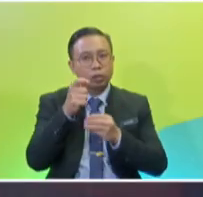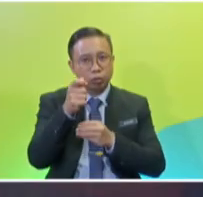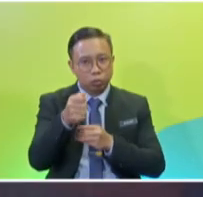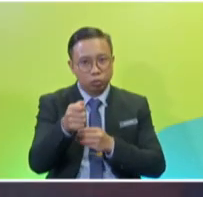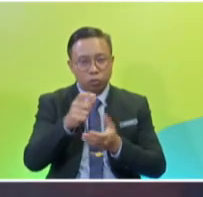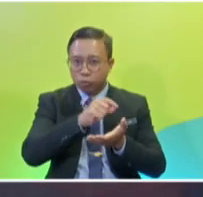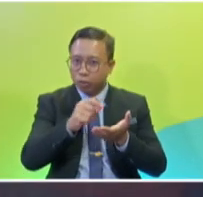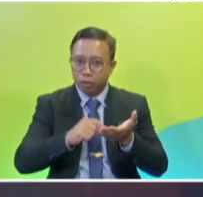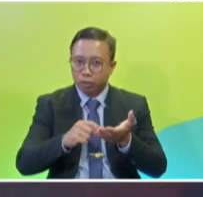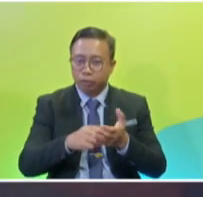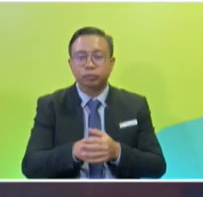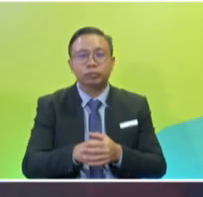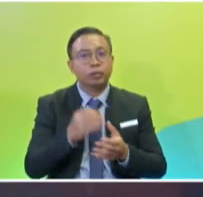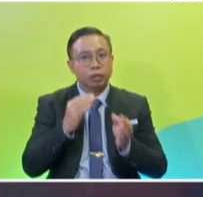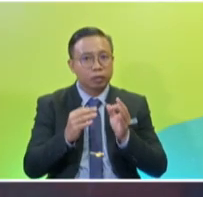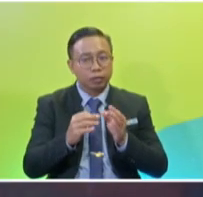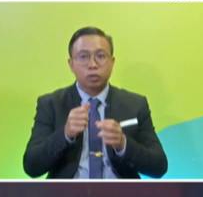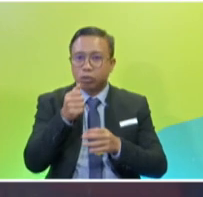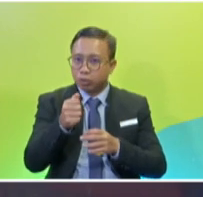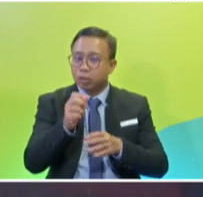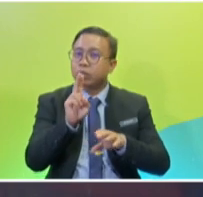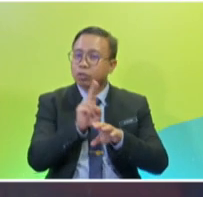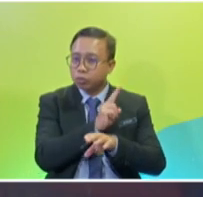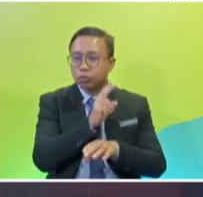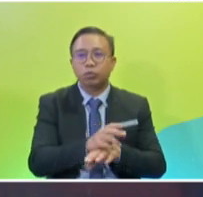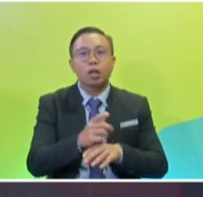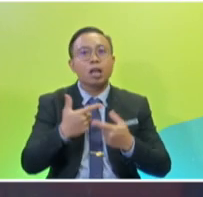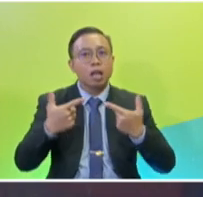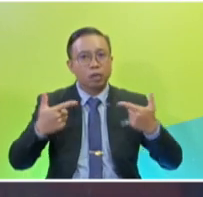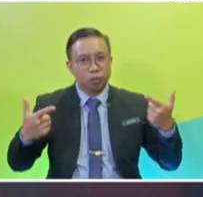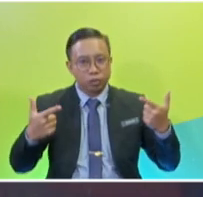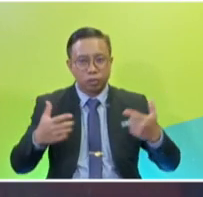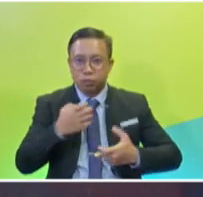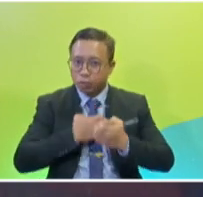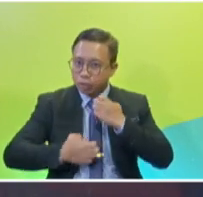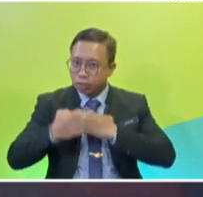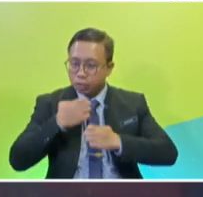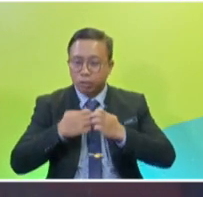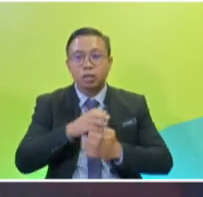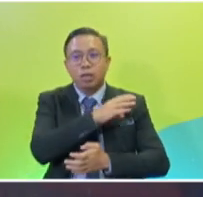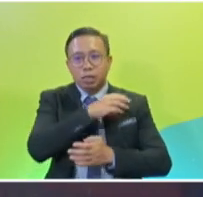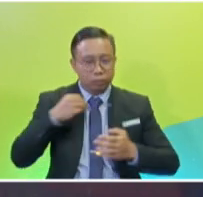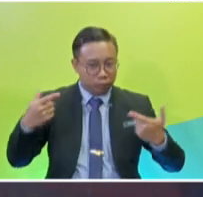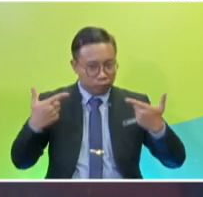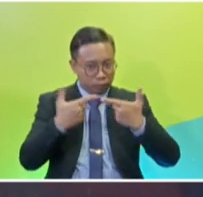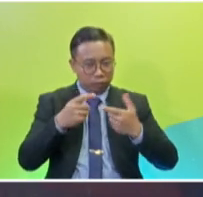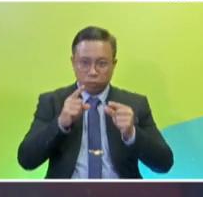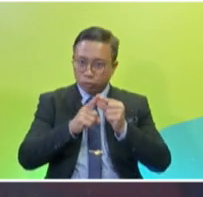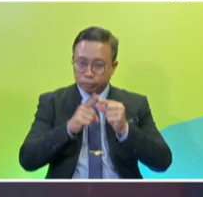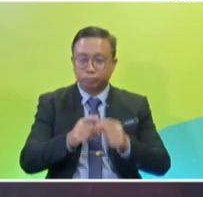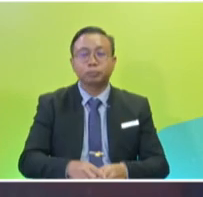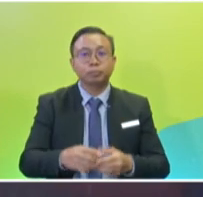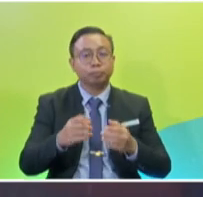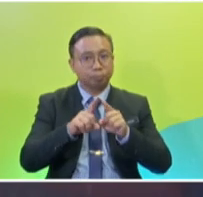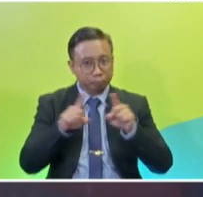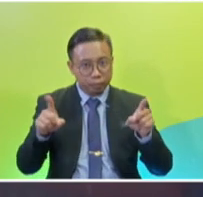of spices going on that you can use, exactly. which are language expression, sentence connectors, and also linking words. Exactly. But before we